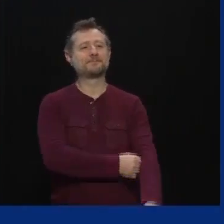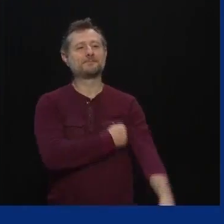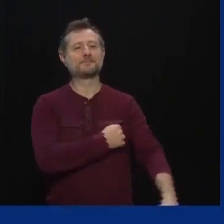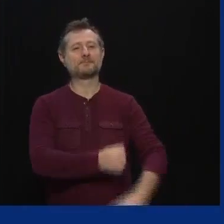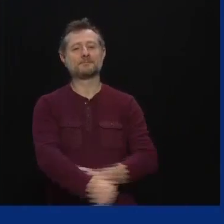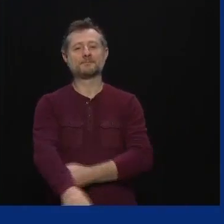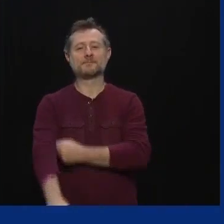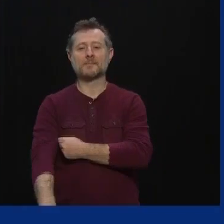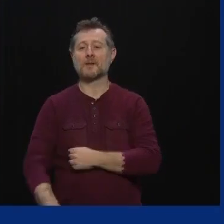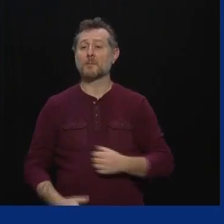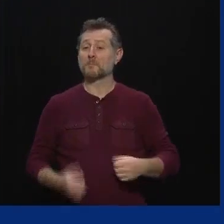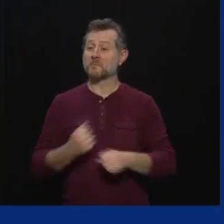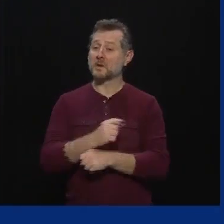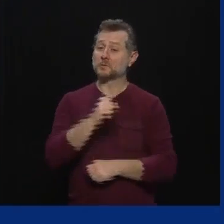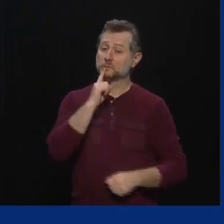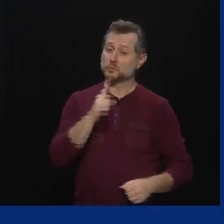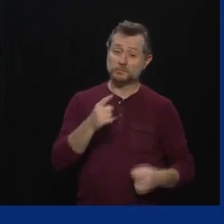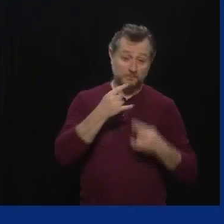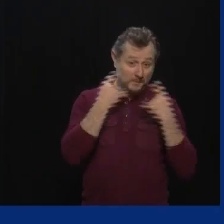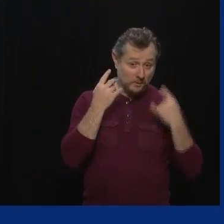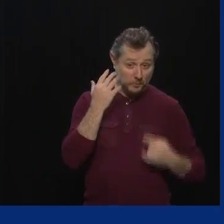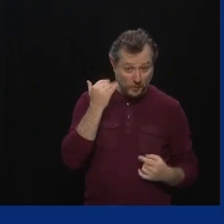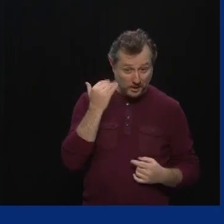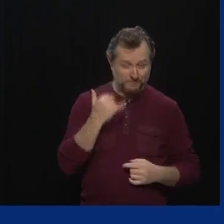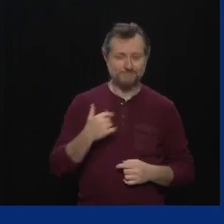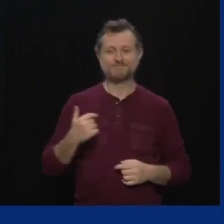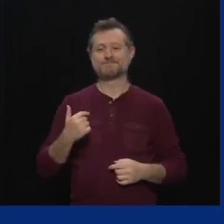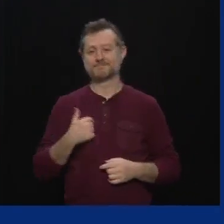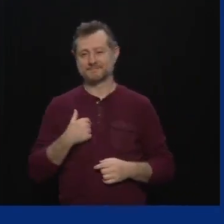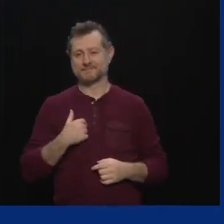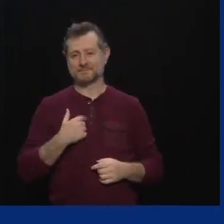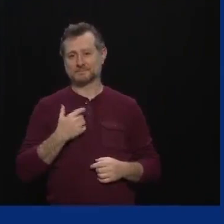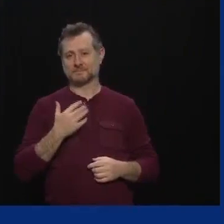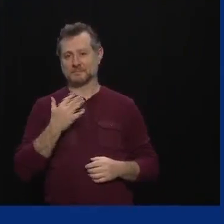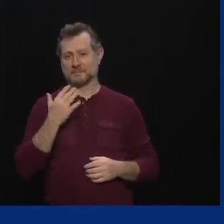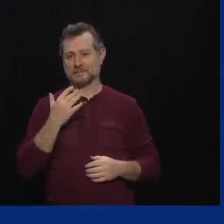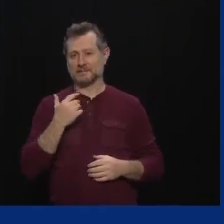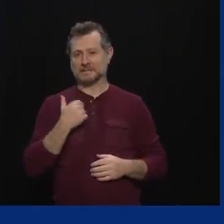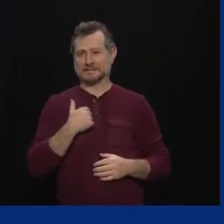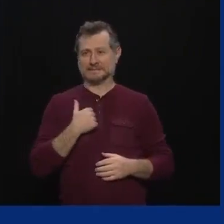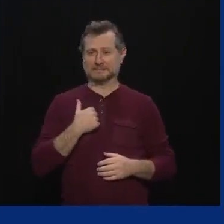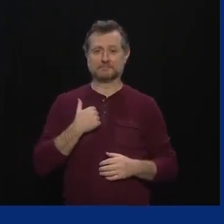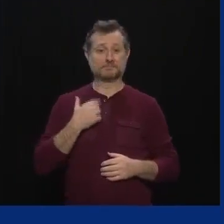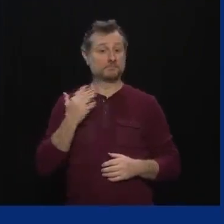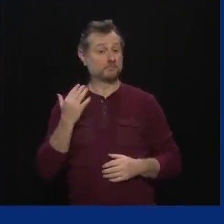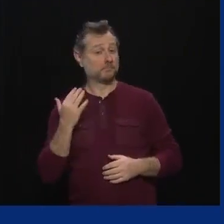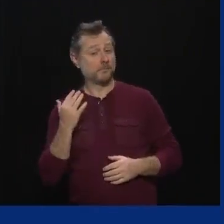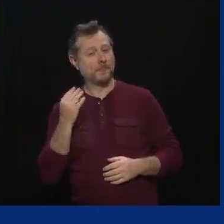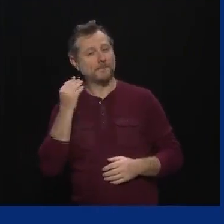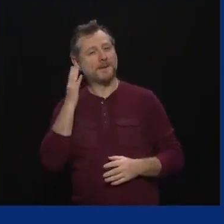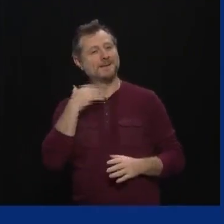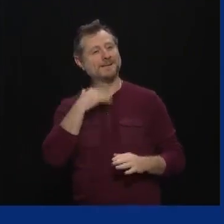I made sure I wore the mask so you wouldn't see whether I winced or not. I smiled through the whole thing, just so you know.